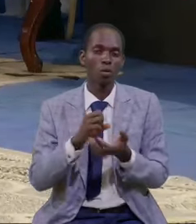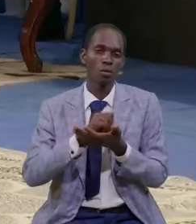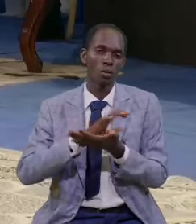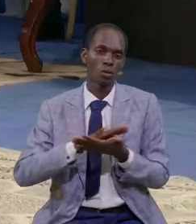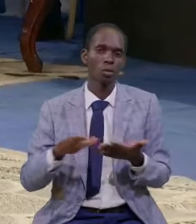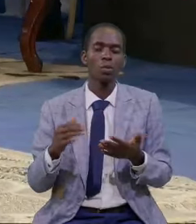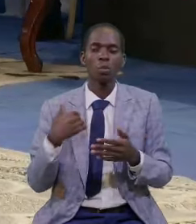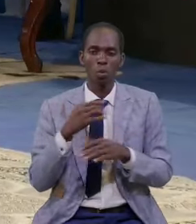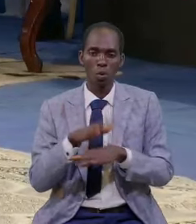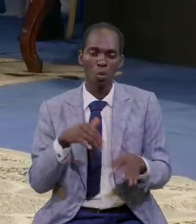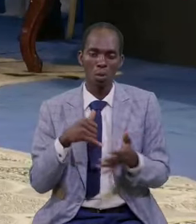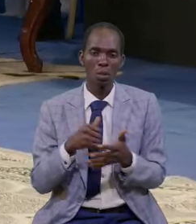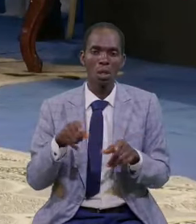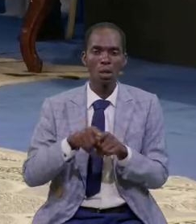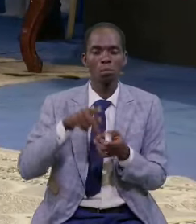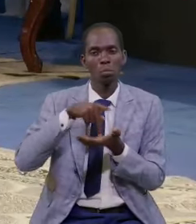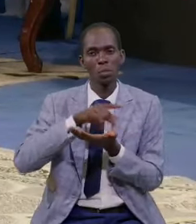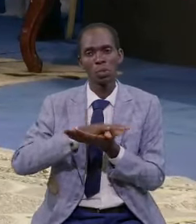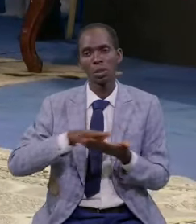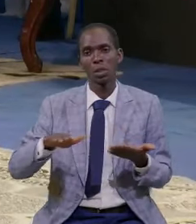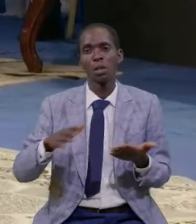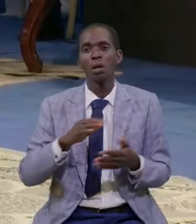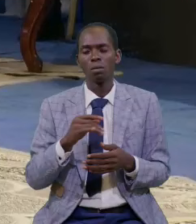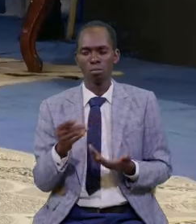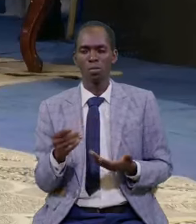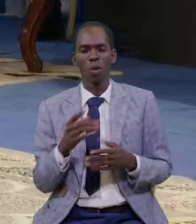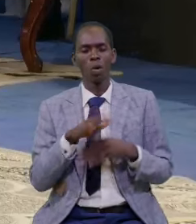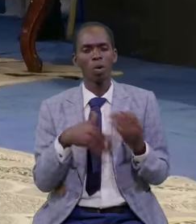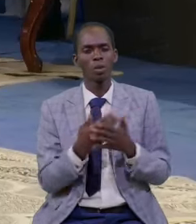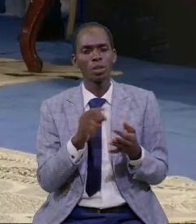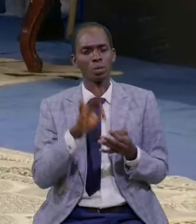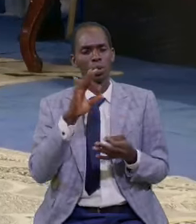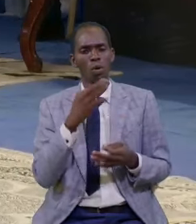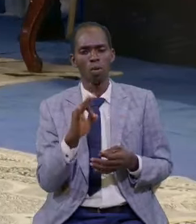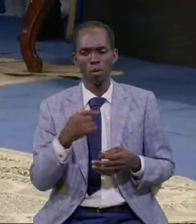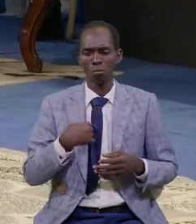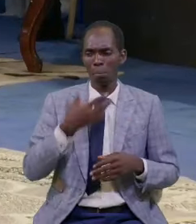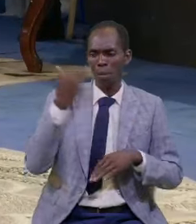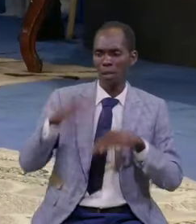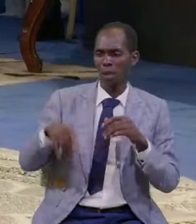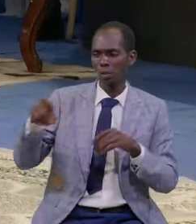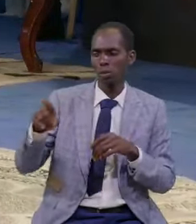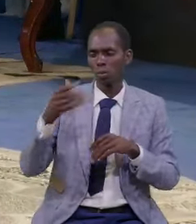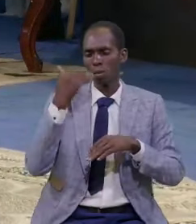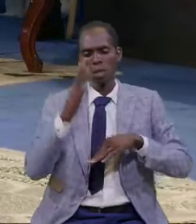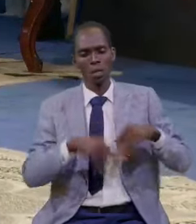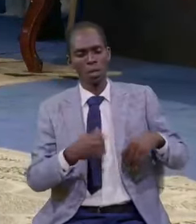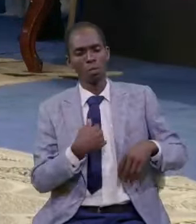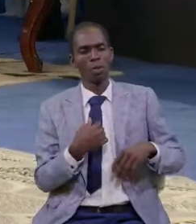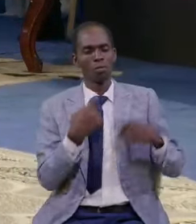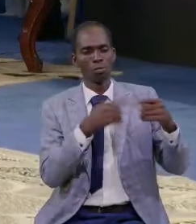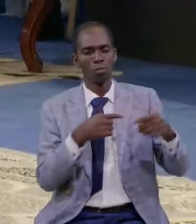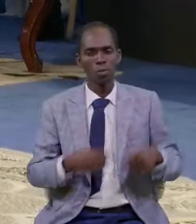And all the, I'm better than you, I'm greater than you are, all the fact that I want to scale